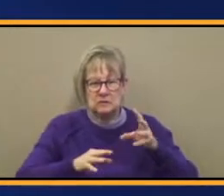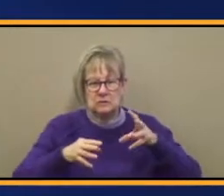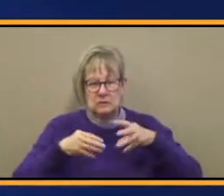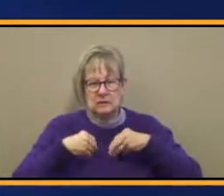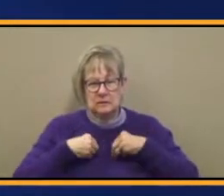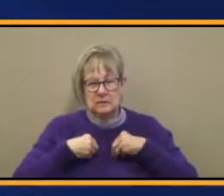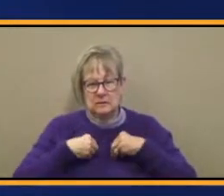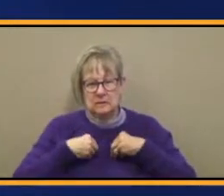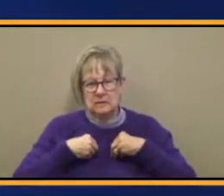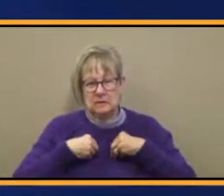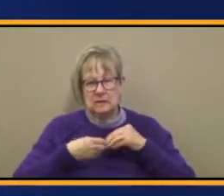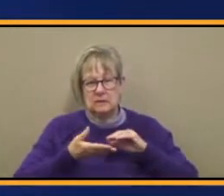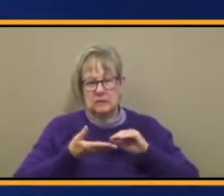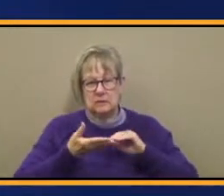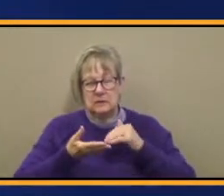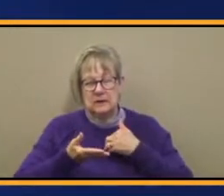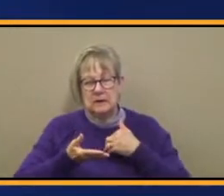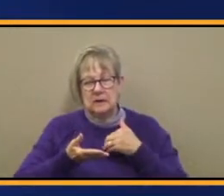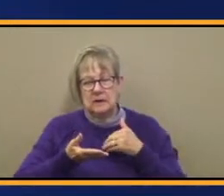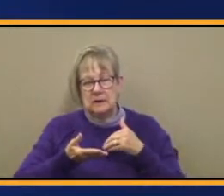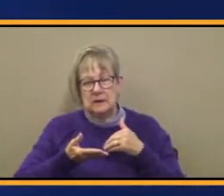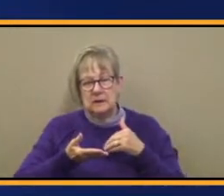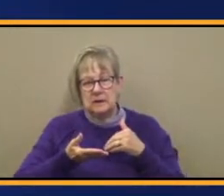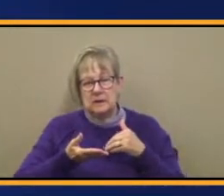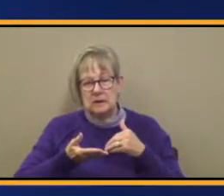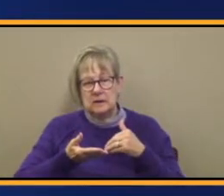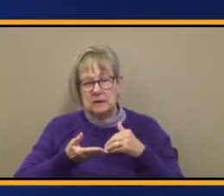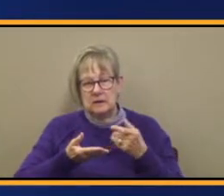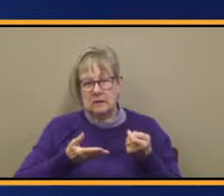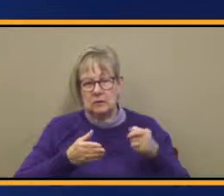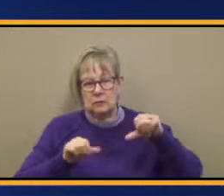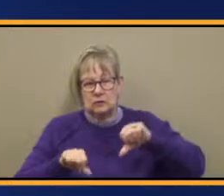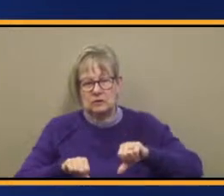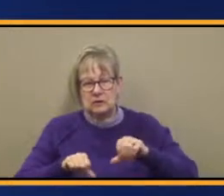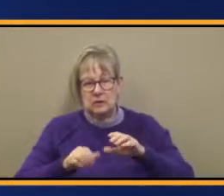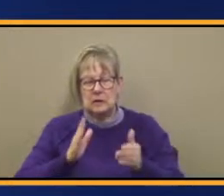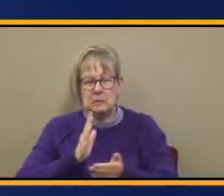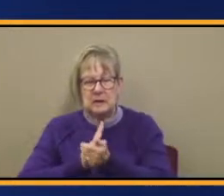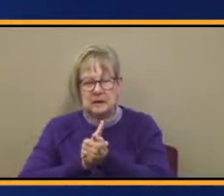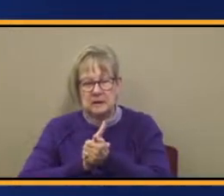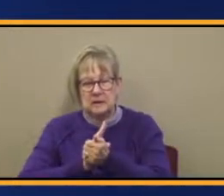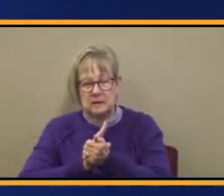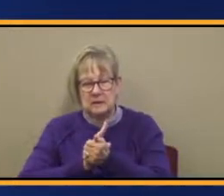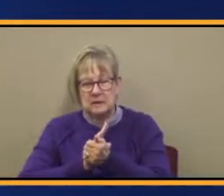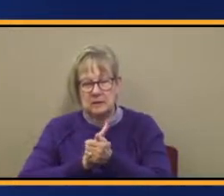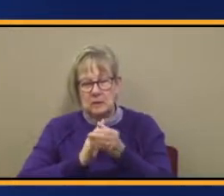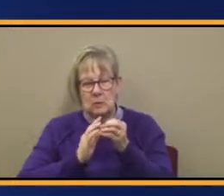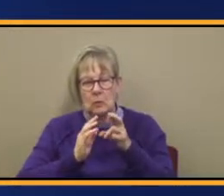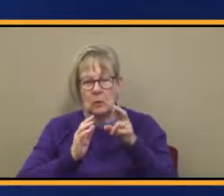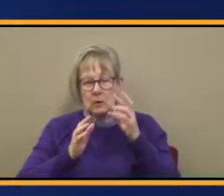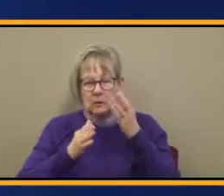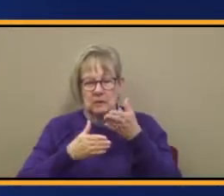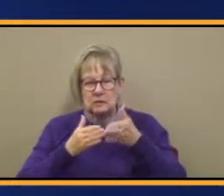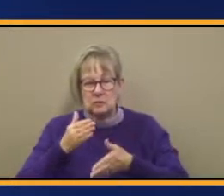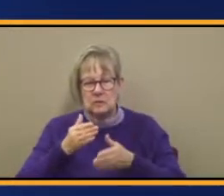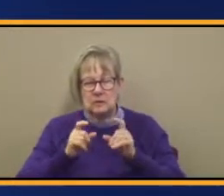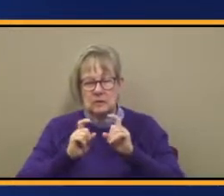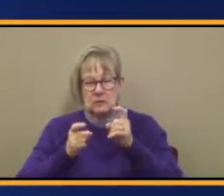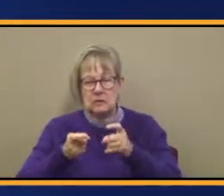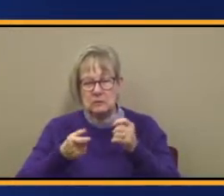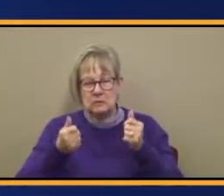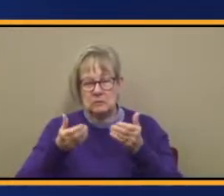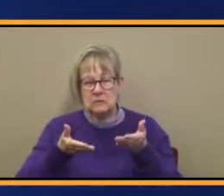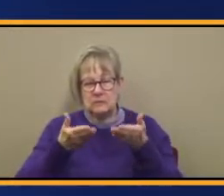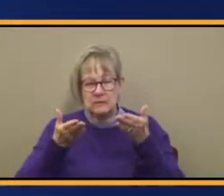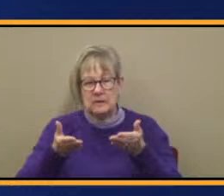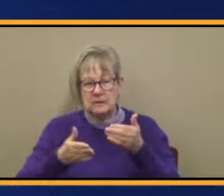reject, amend, and terminate and/or terminate the grant, which will provide